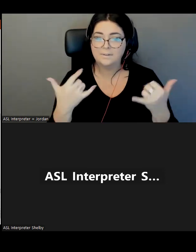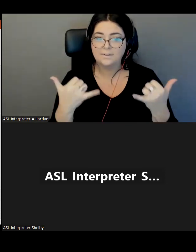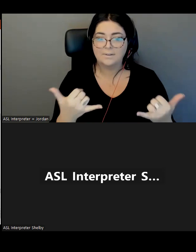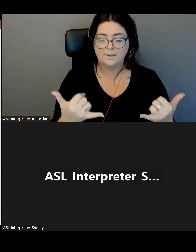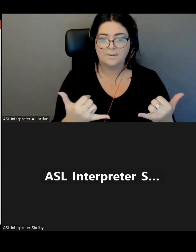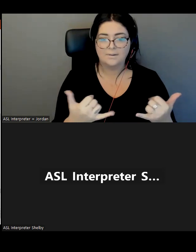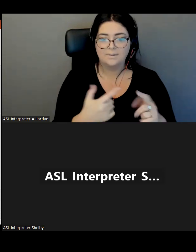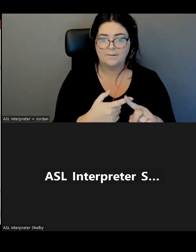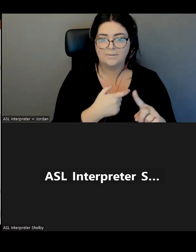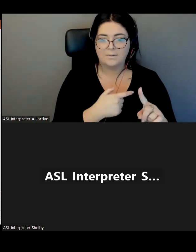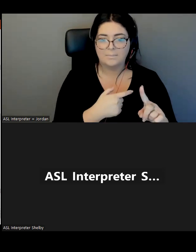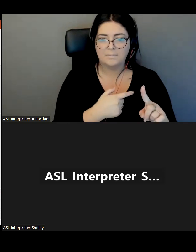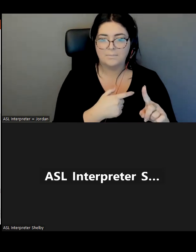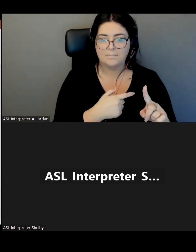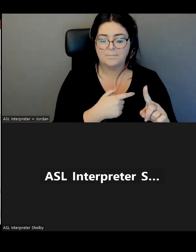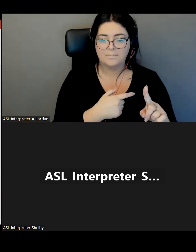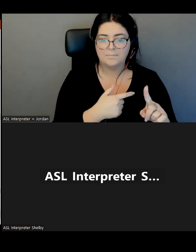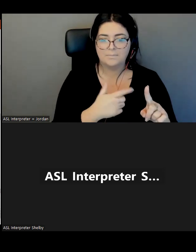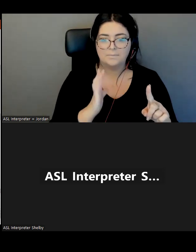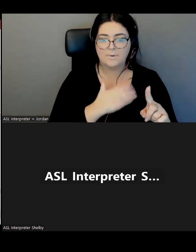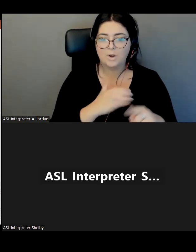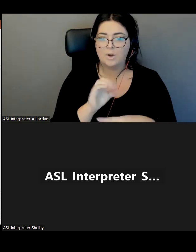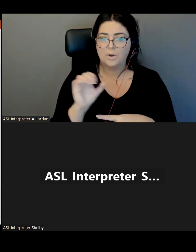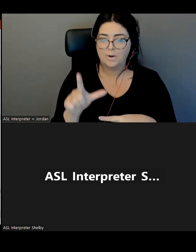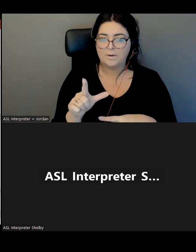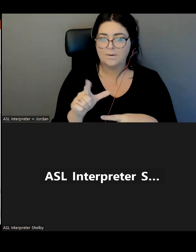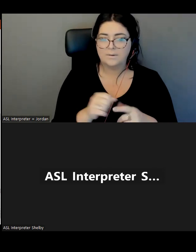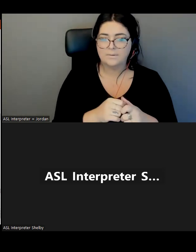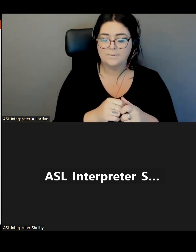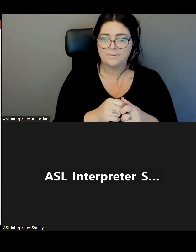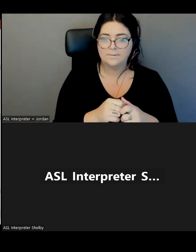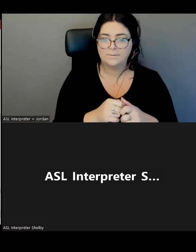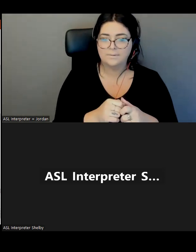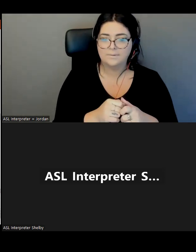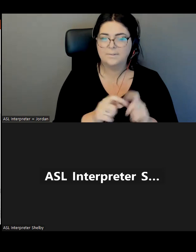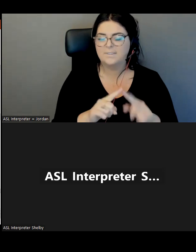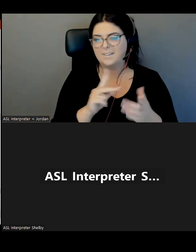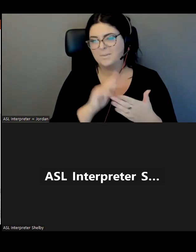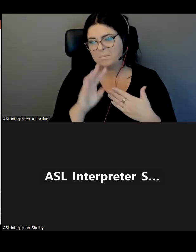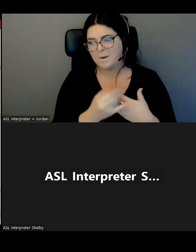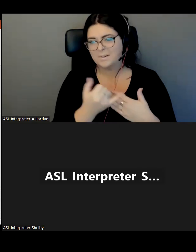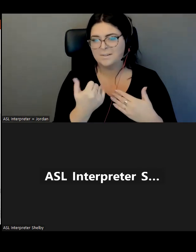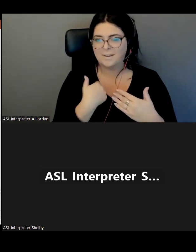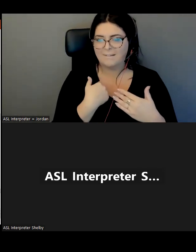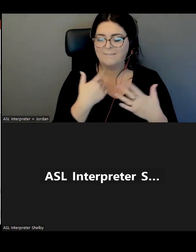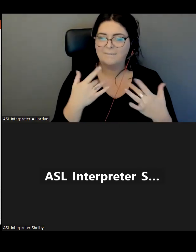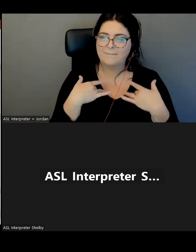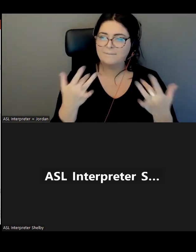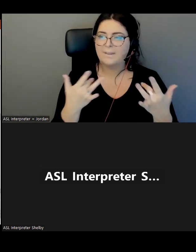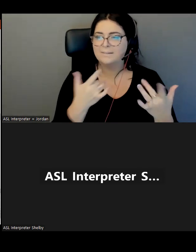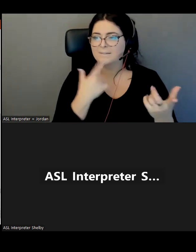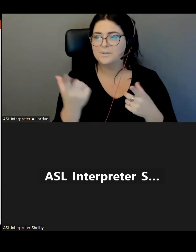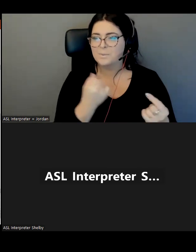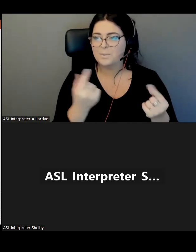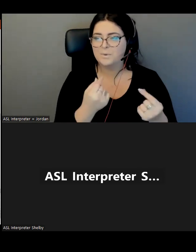are from our coalitions and projects and events and activities that have happened in the